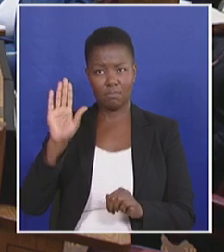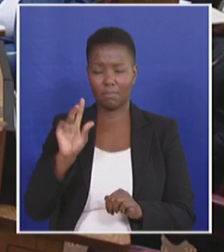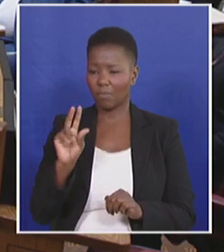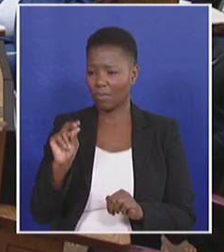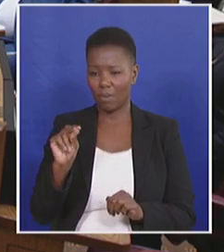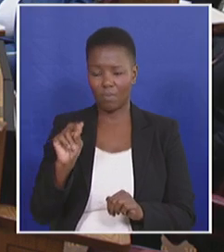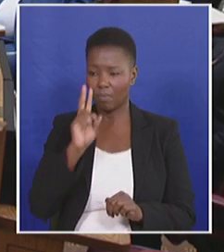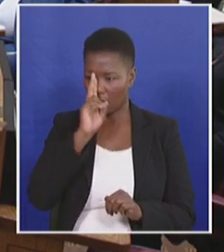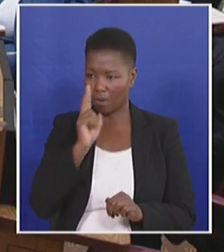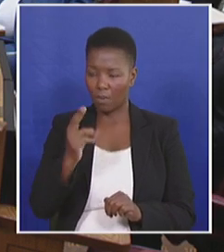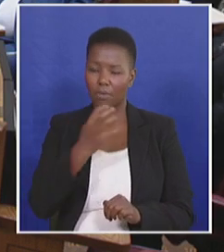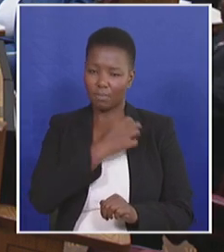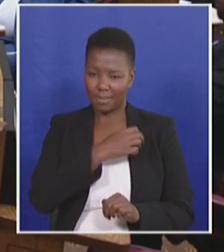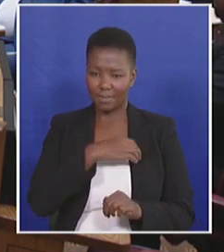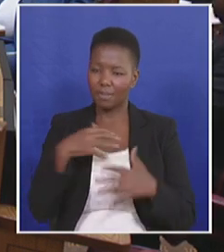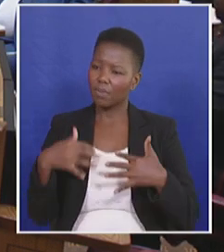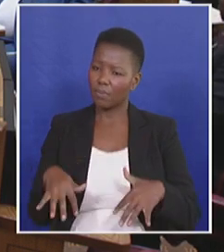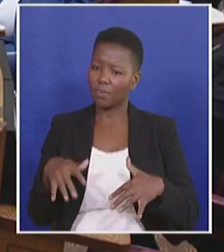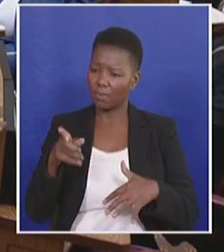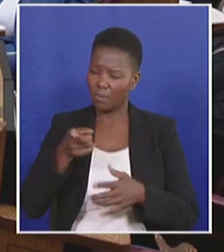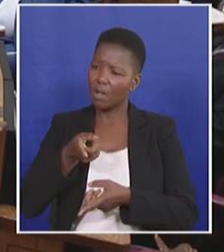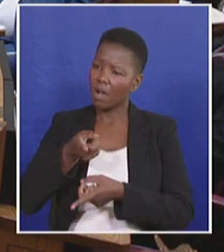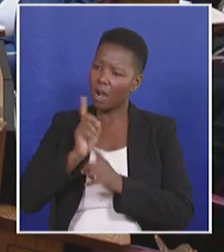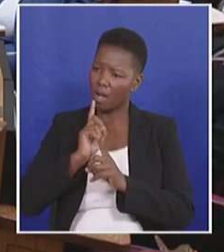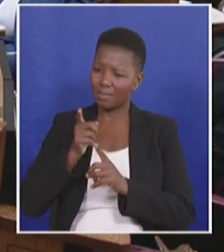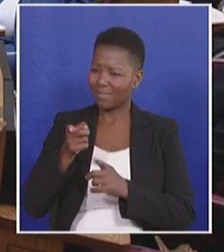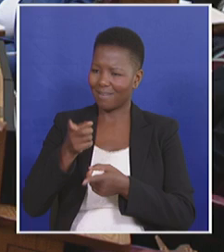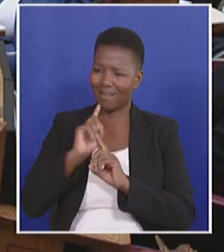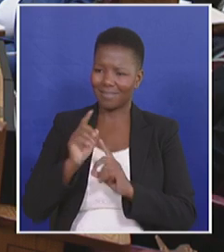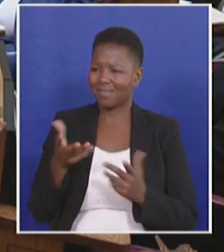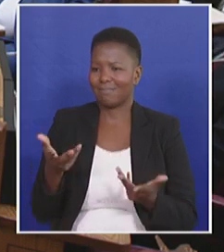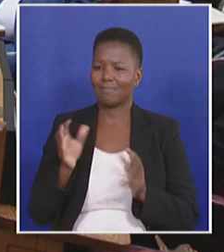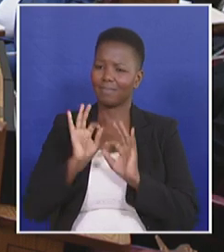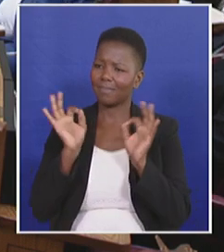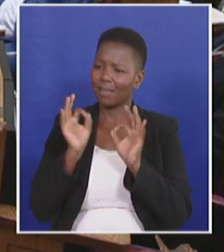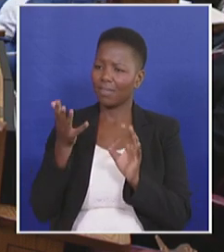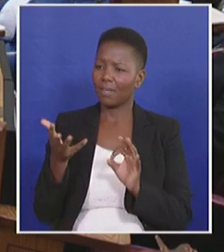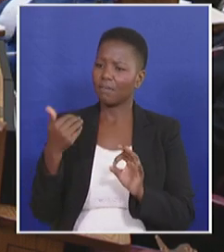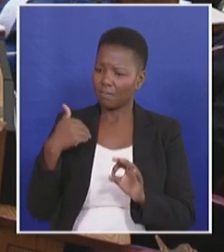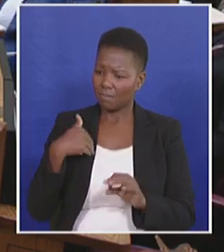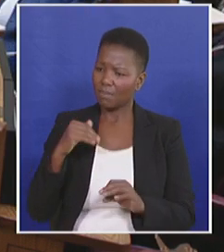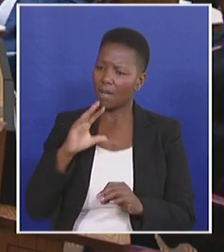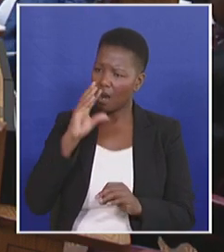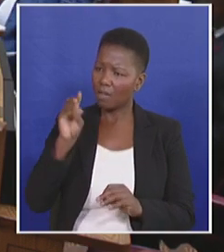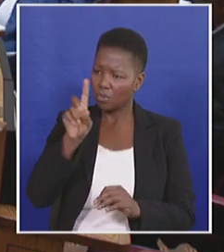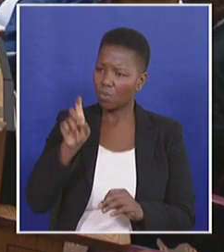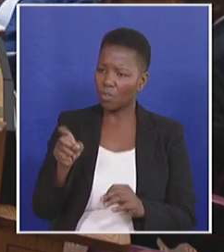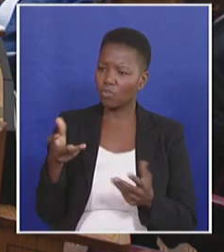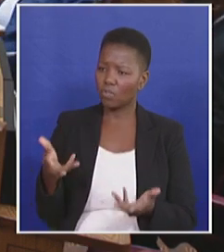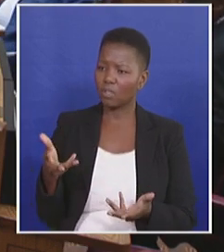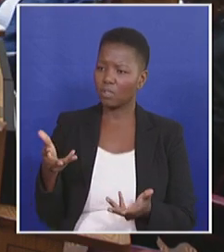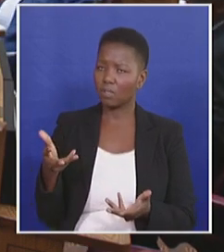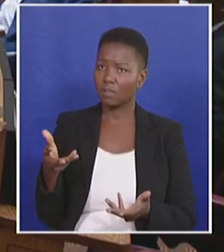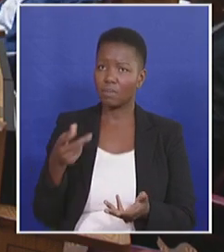Honourable Minister, with all due respect, thank you for the answer, which was not an answer. I did pose the question. I thought you were going